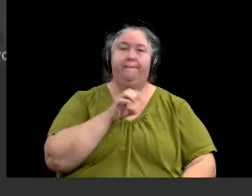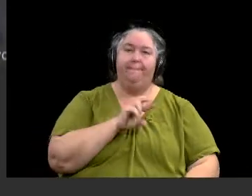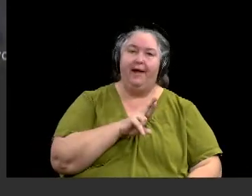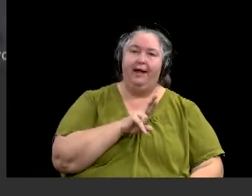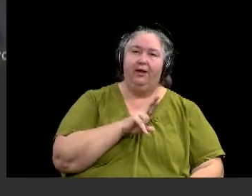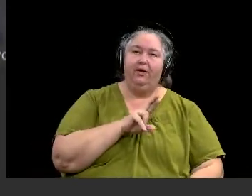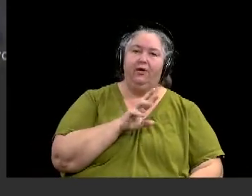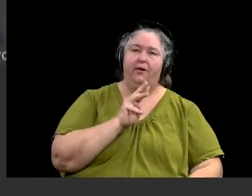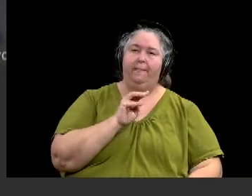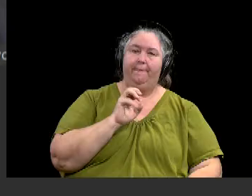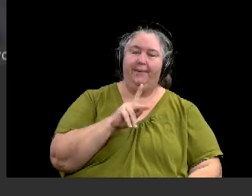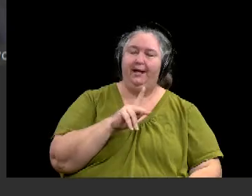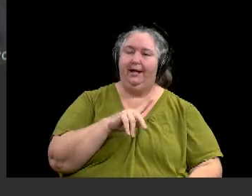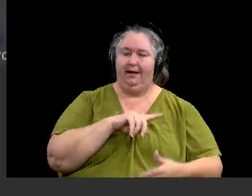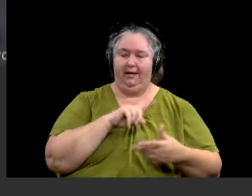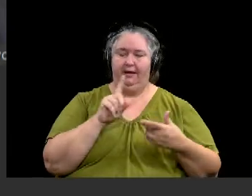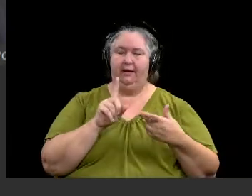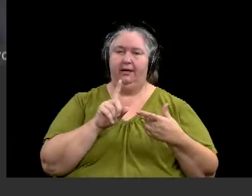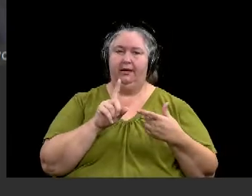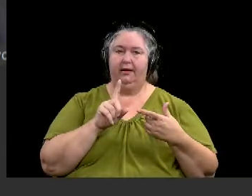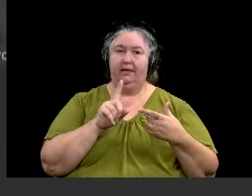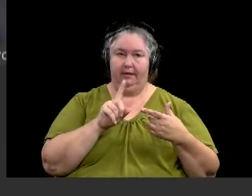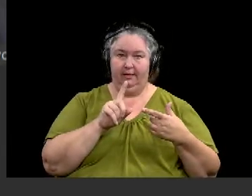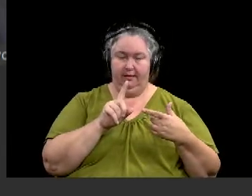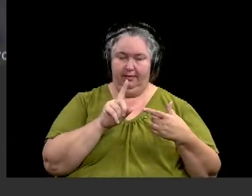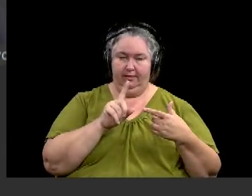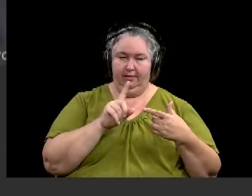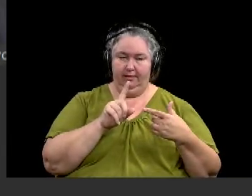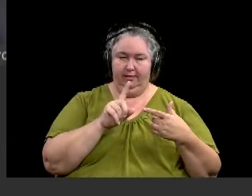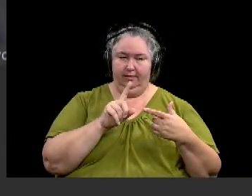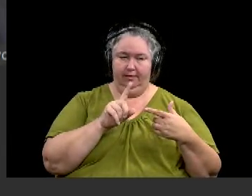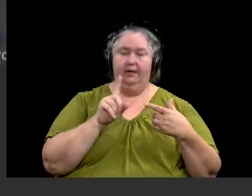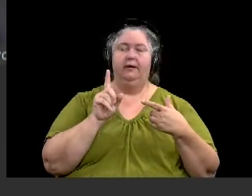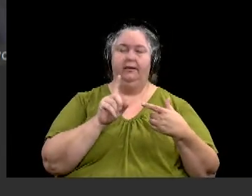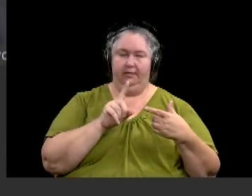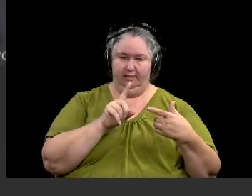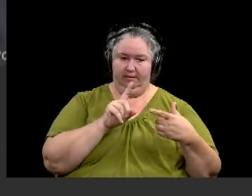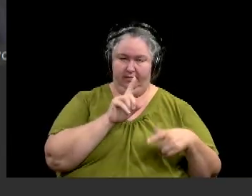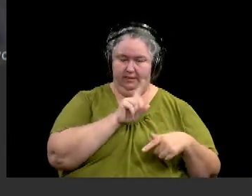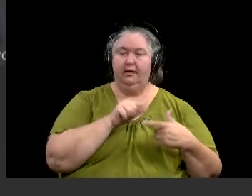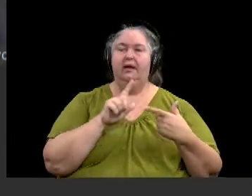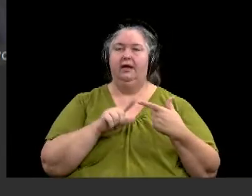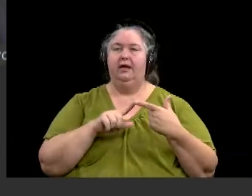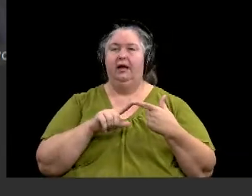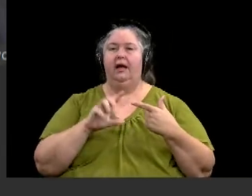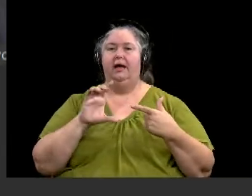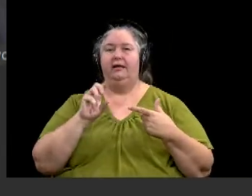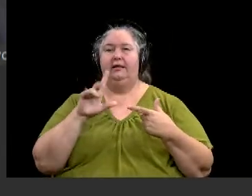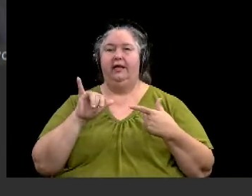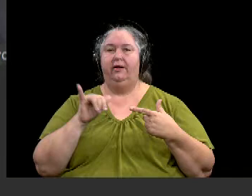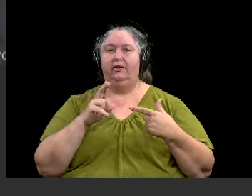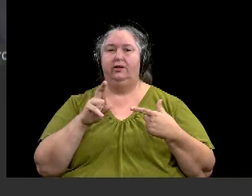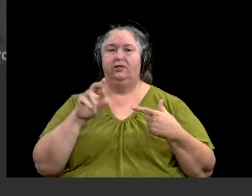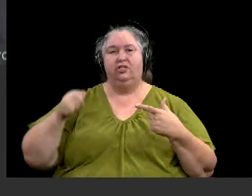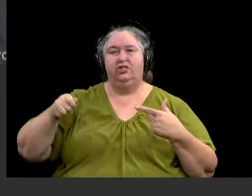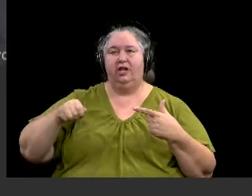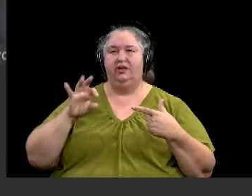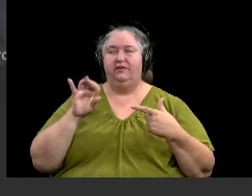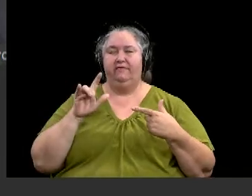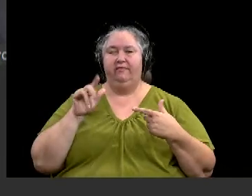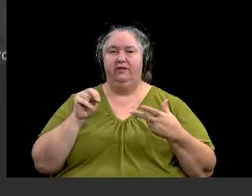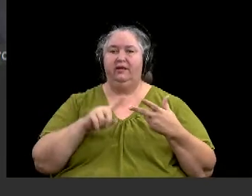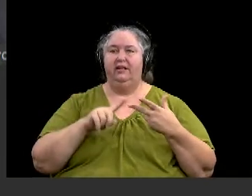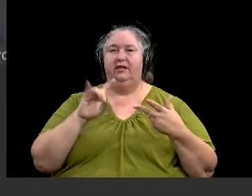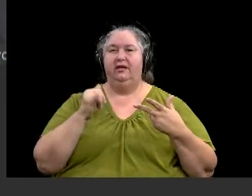as well as that, we have County Judge Scott Felton. We have Dr. Jackson Griggs, CEO of the Family Health Center. Substituting